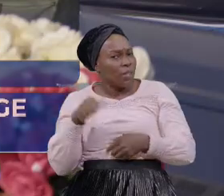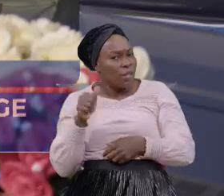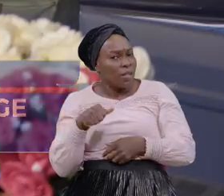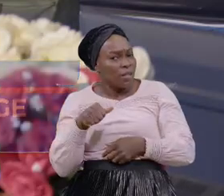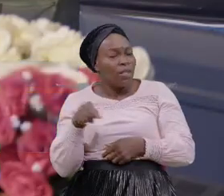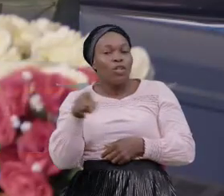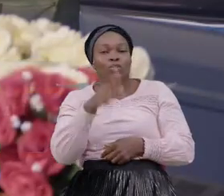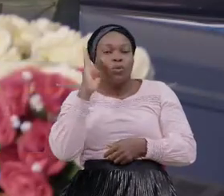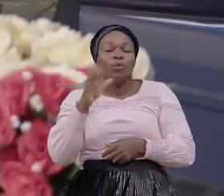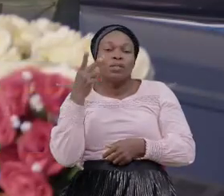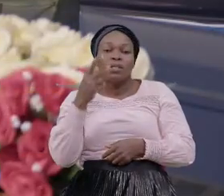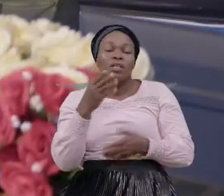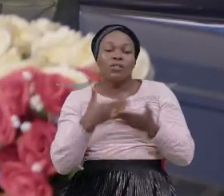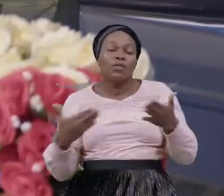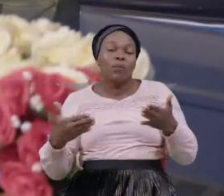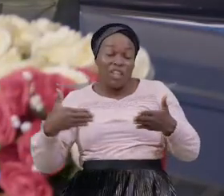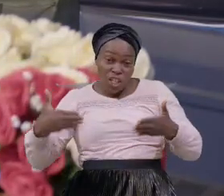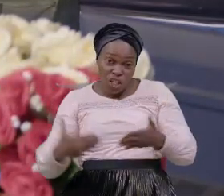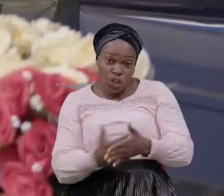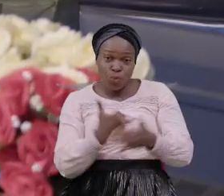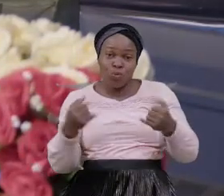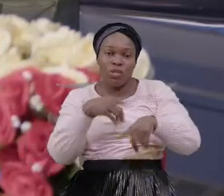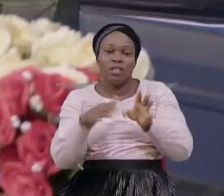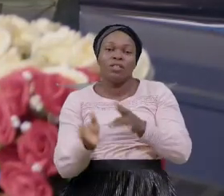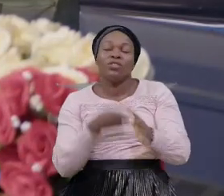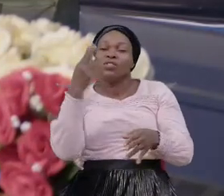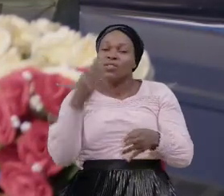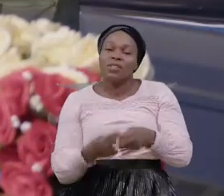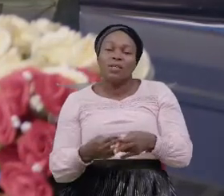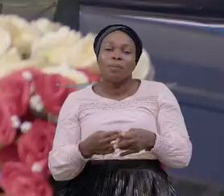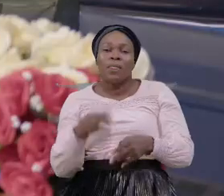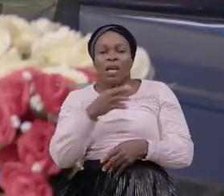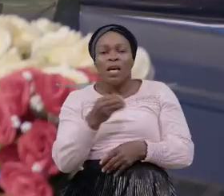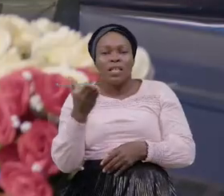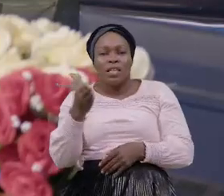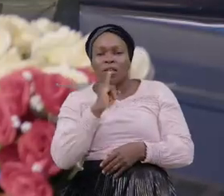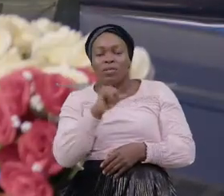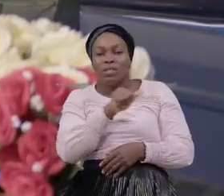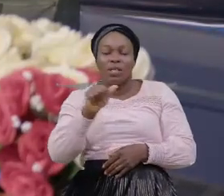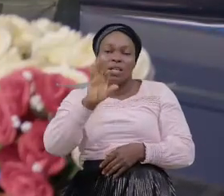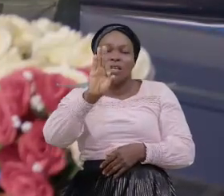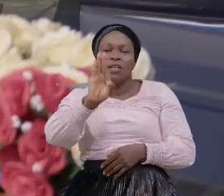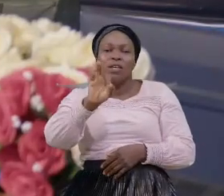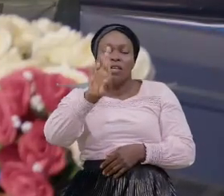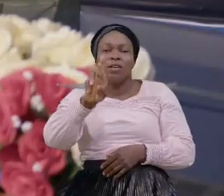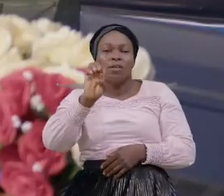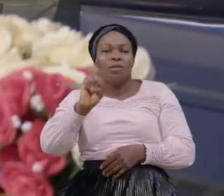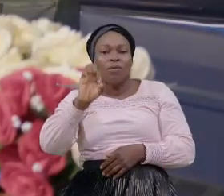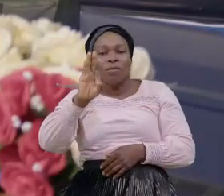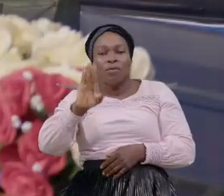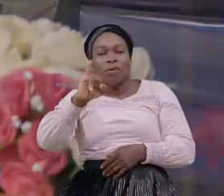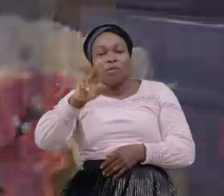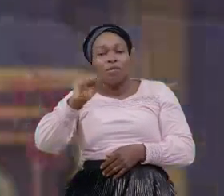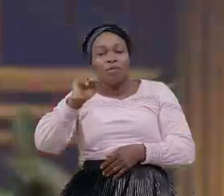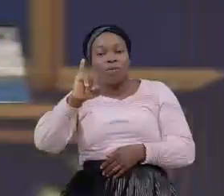something afresh. And then there is a refining. A refining, when you have